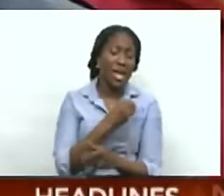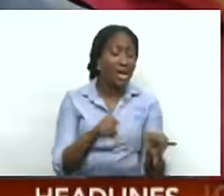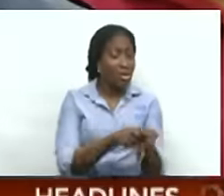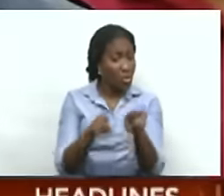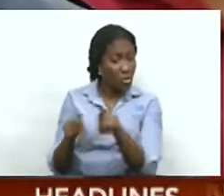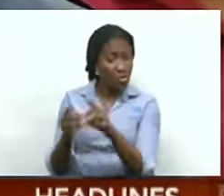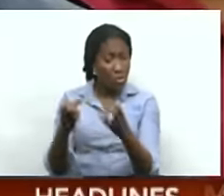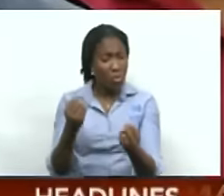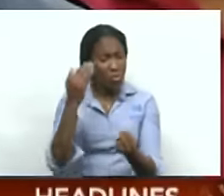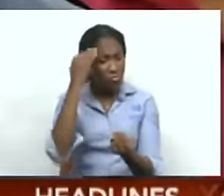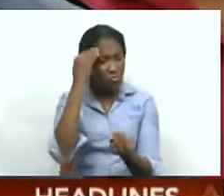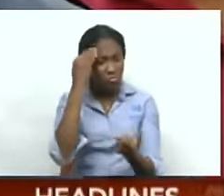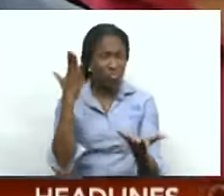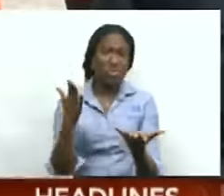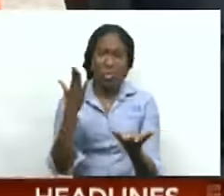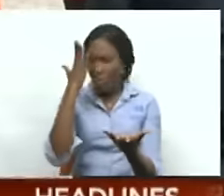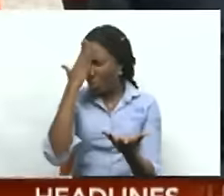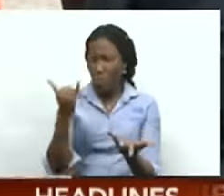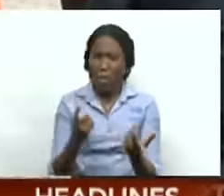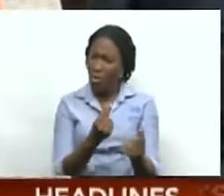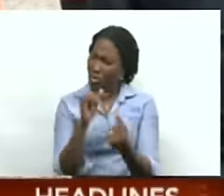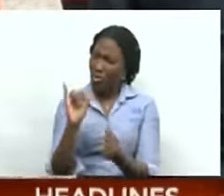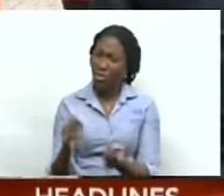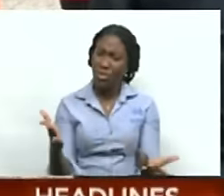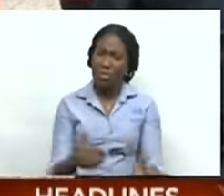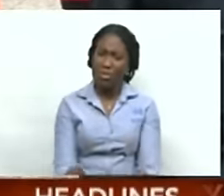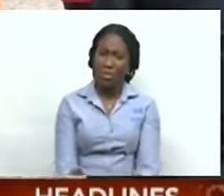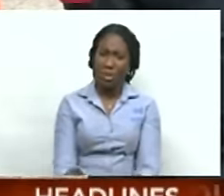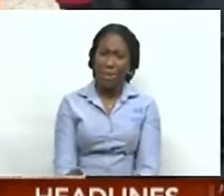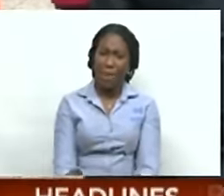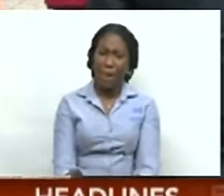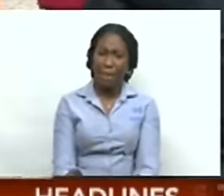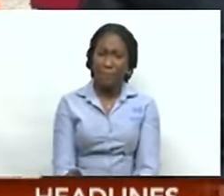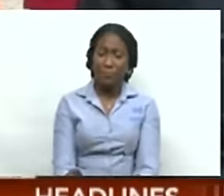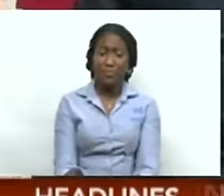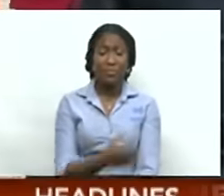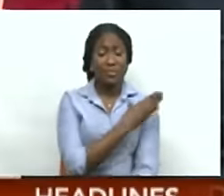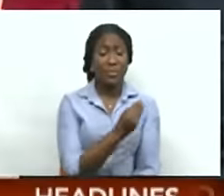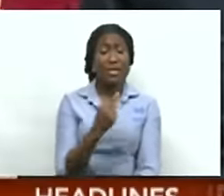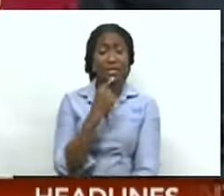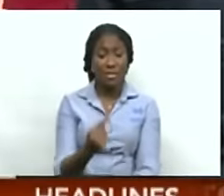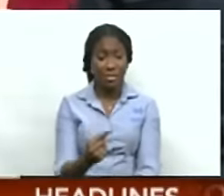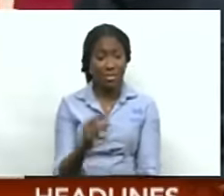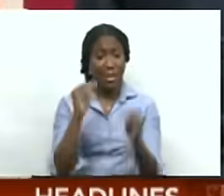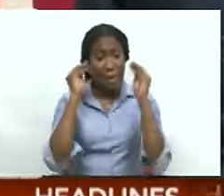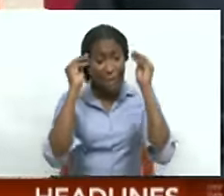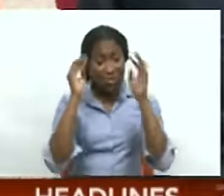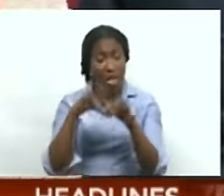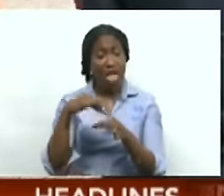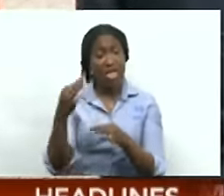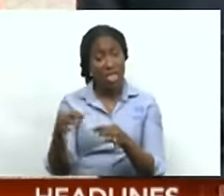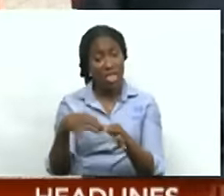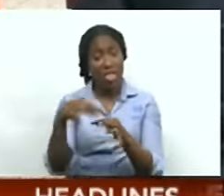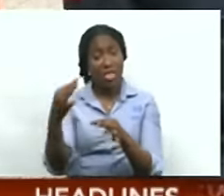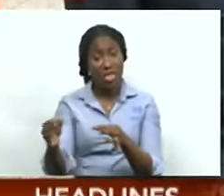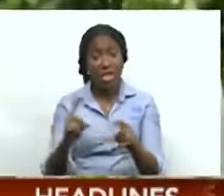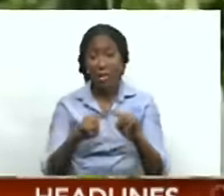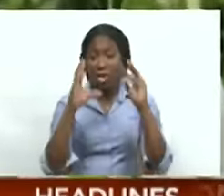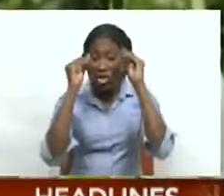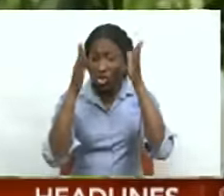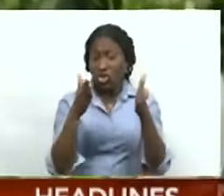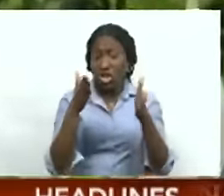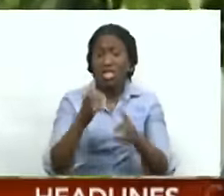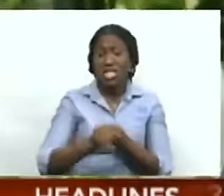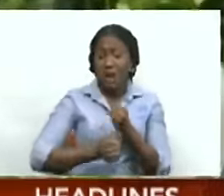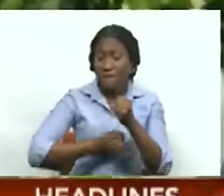from. Lumpkin said while the ministry delays payment, teachers are suffering. Meanwhile, General